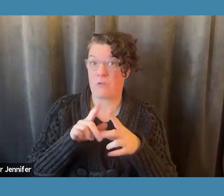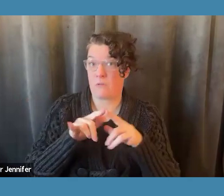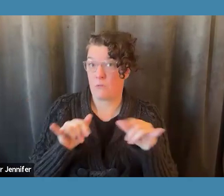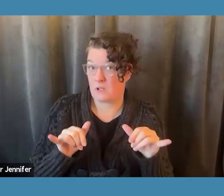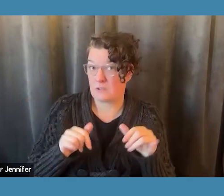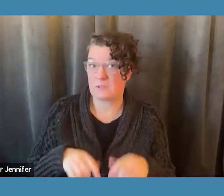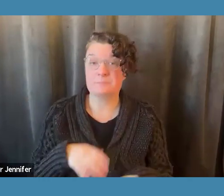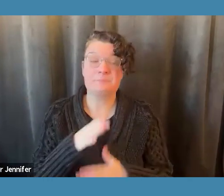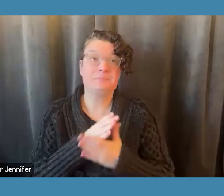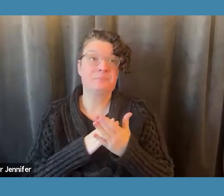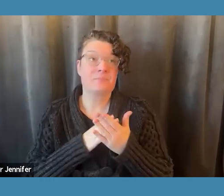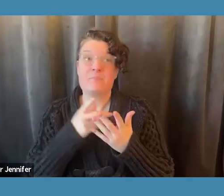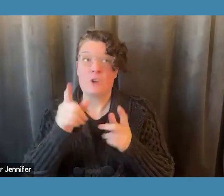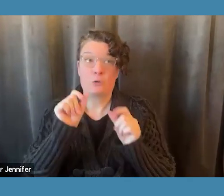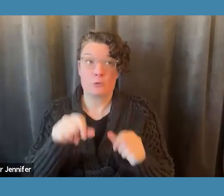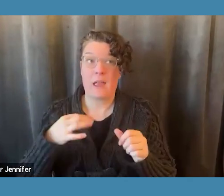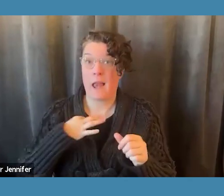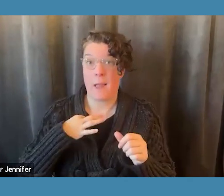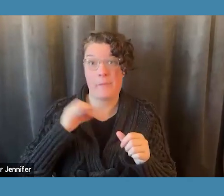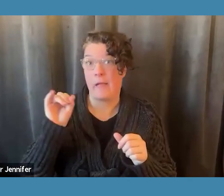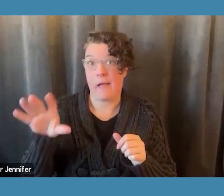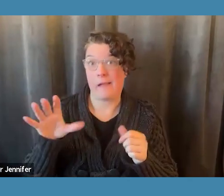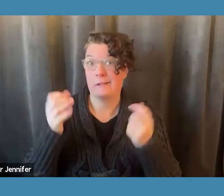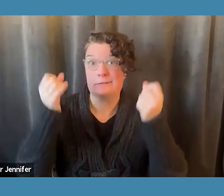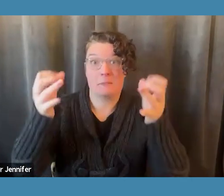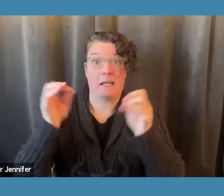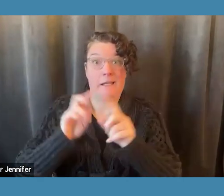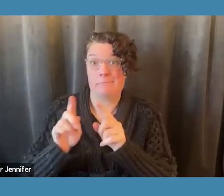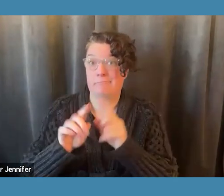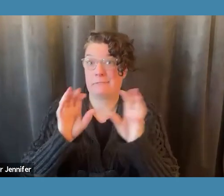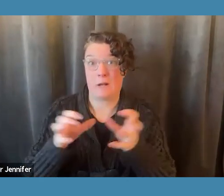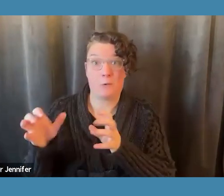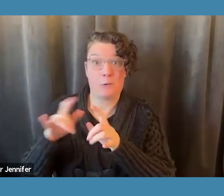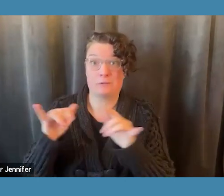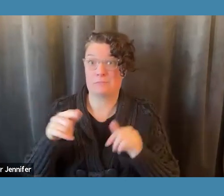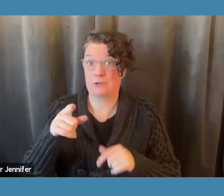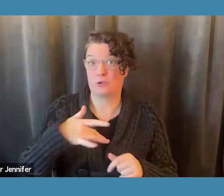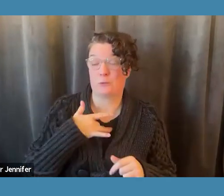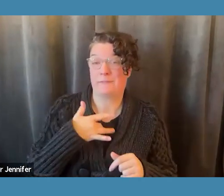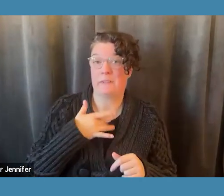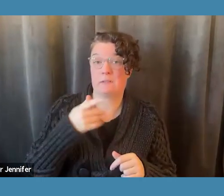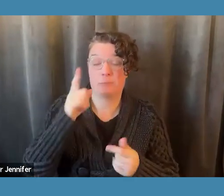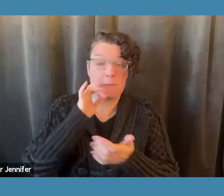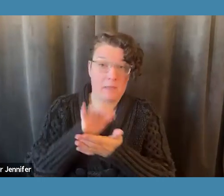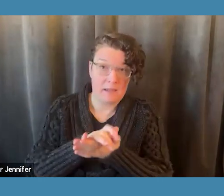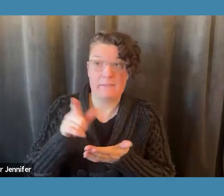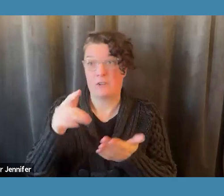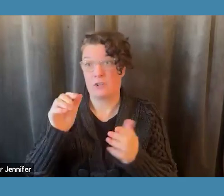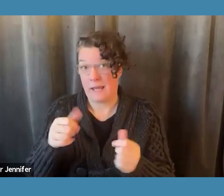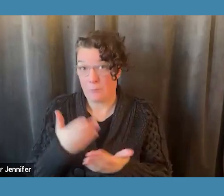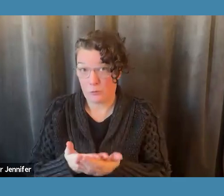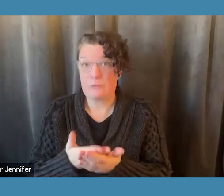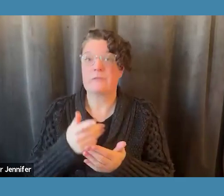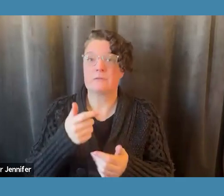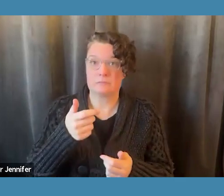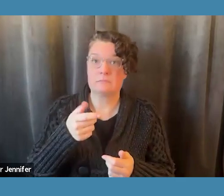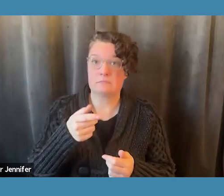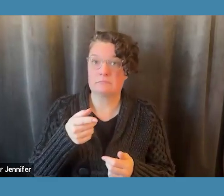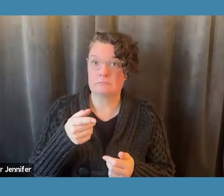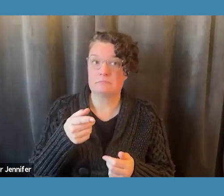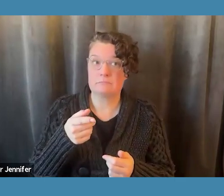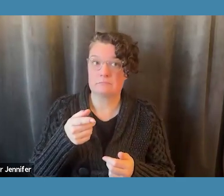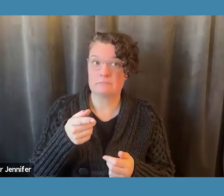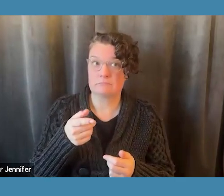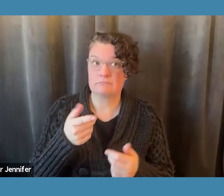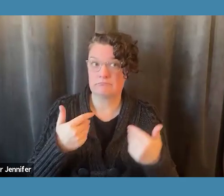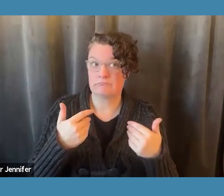can apply for as many categories at one time as you think, or you believe, or you have proof that,